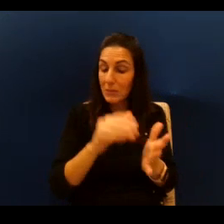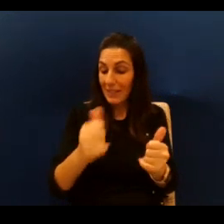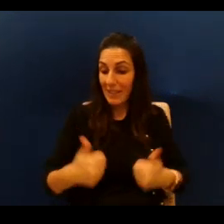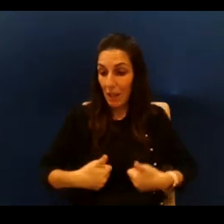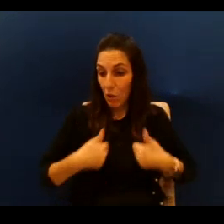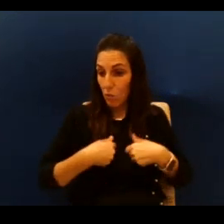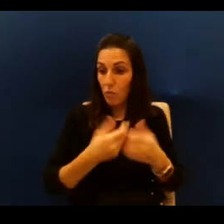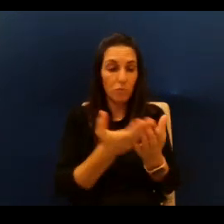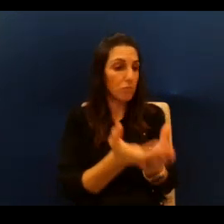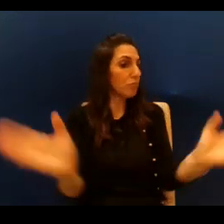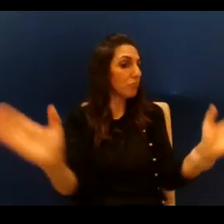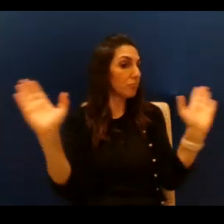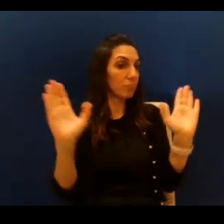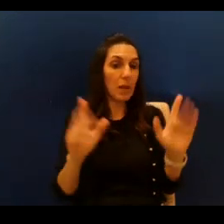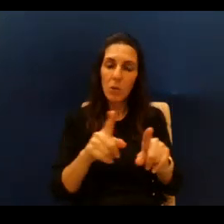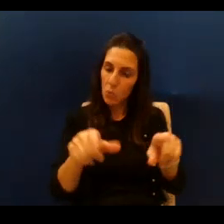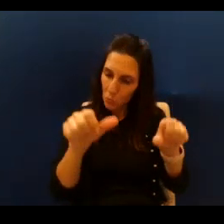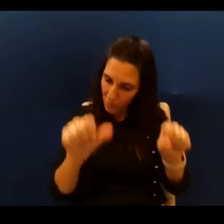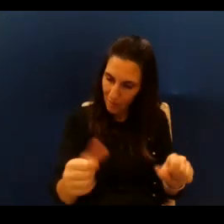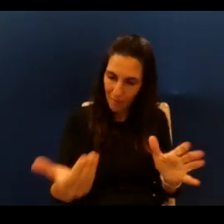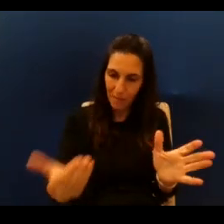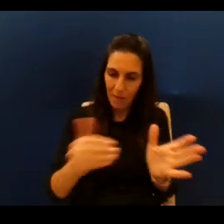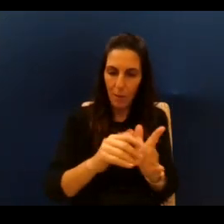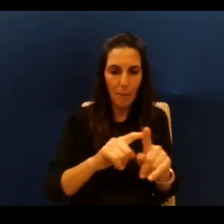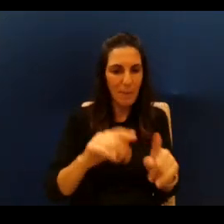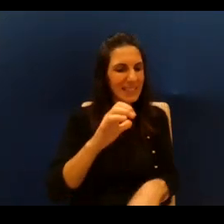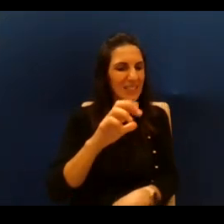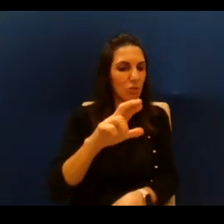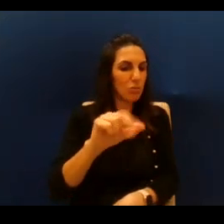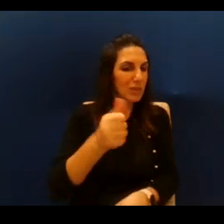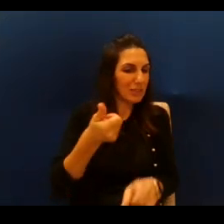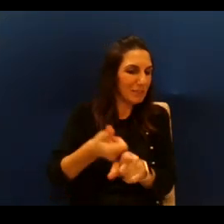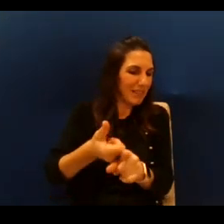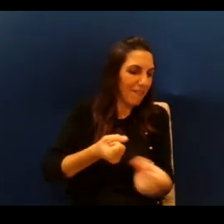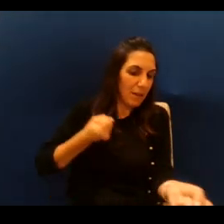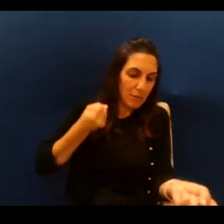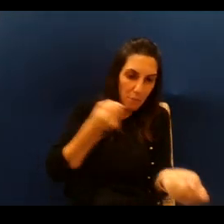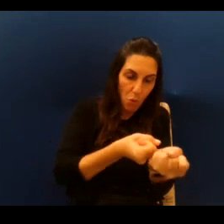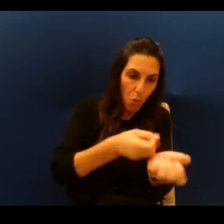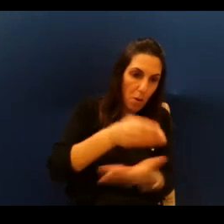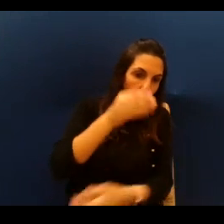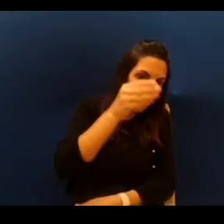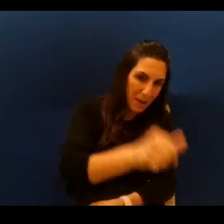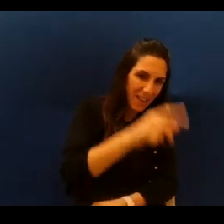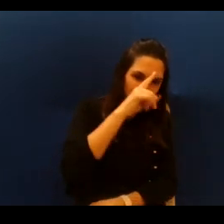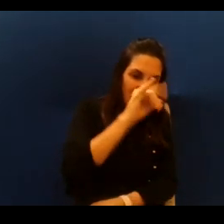perfectly acceptable. We want to do that one more time, but the CRA cannot itself contribute to this very worthy cause.